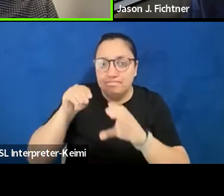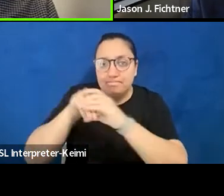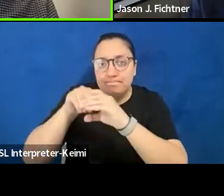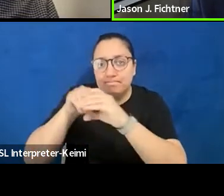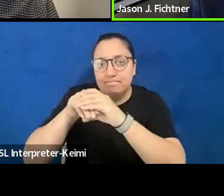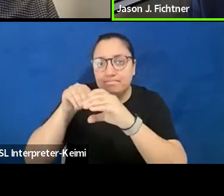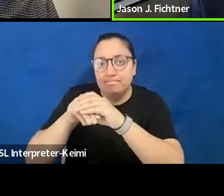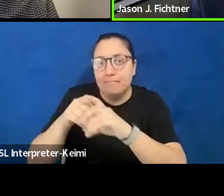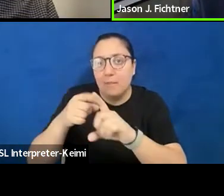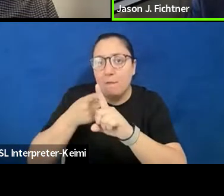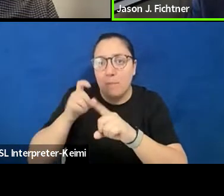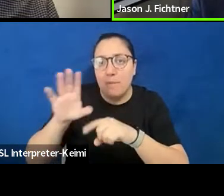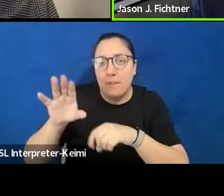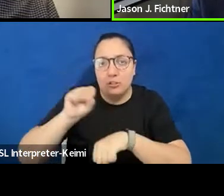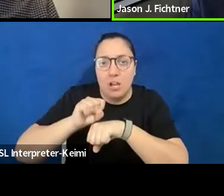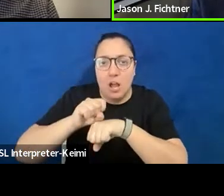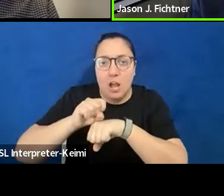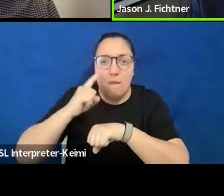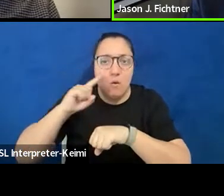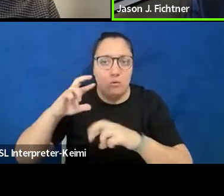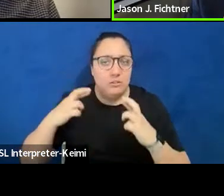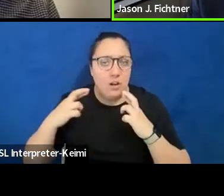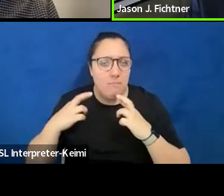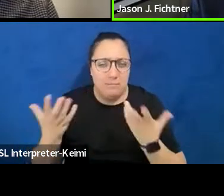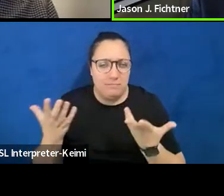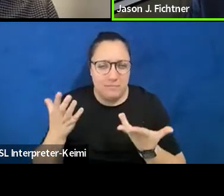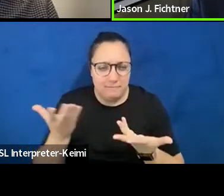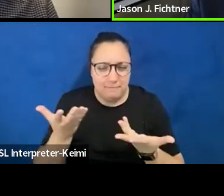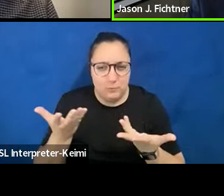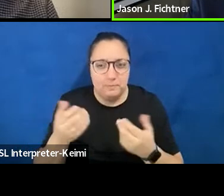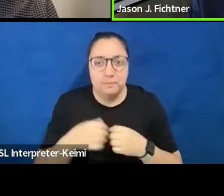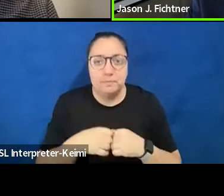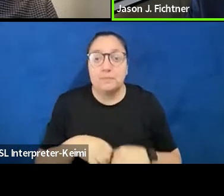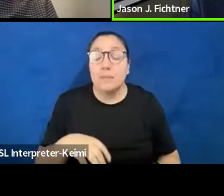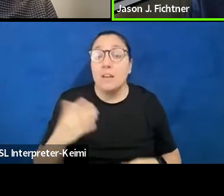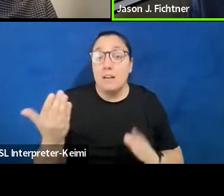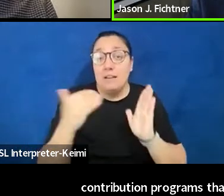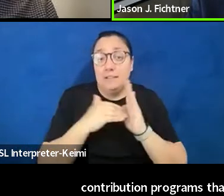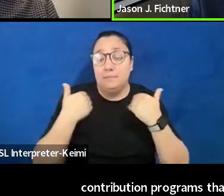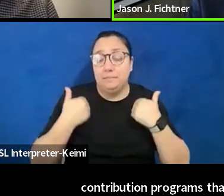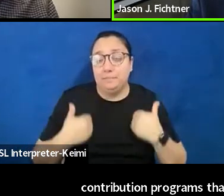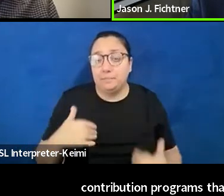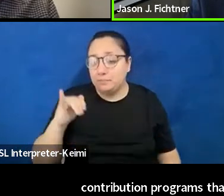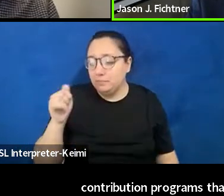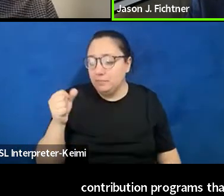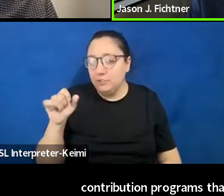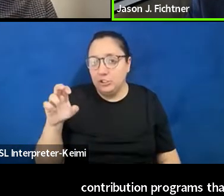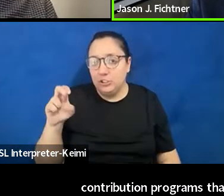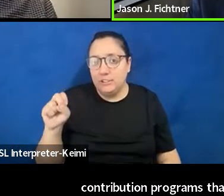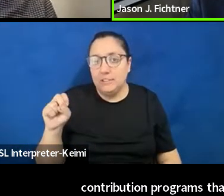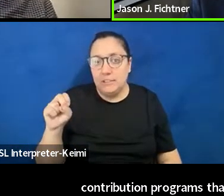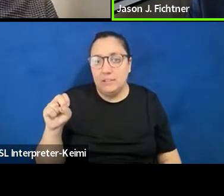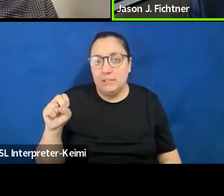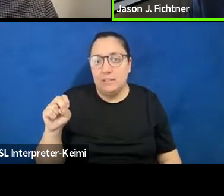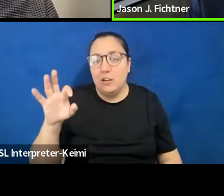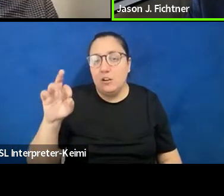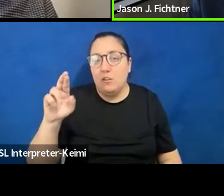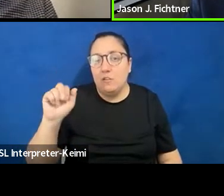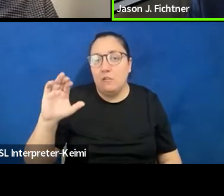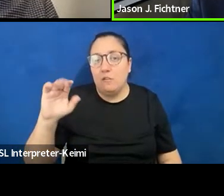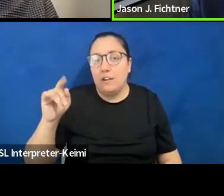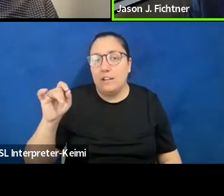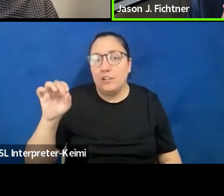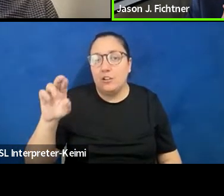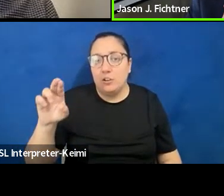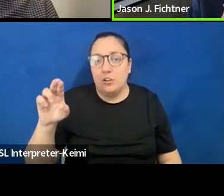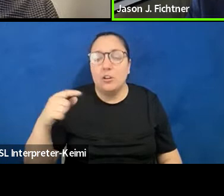jobs? Of course, Dylan, thank you. And first of all, again, I'm Jason Fichtner, Vice President, Chief Economist at the Bipartisan Policy Center.